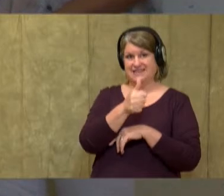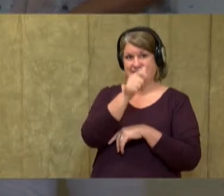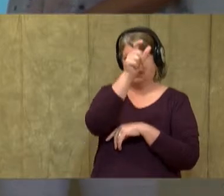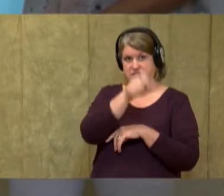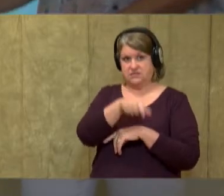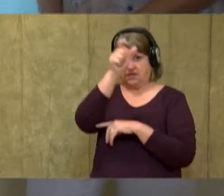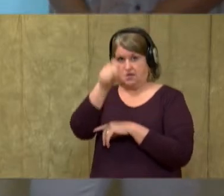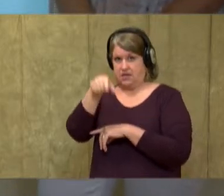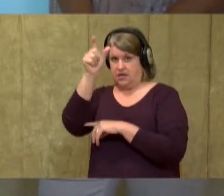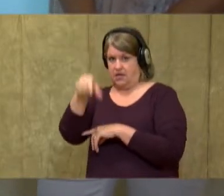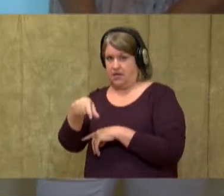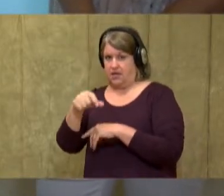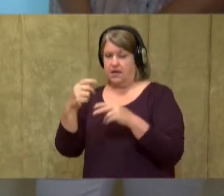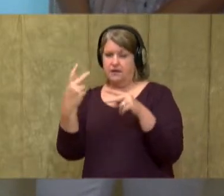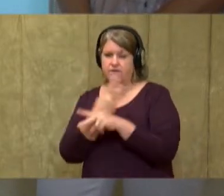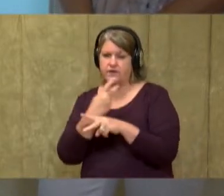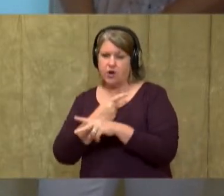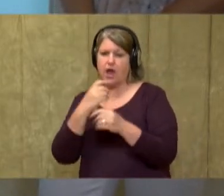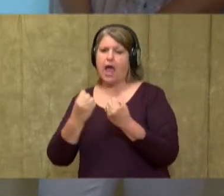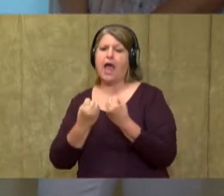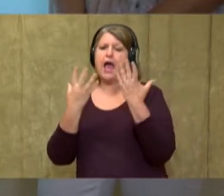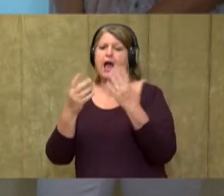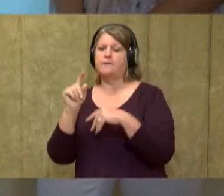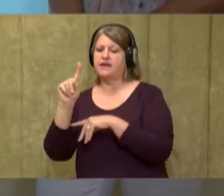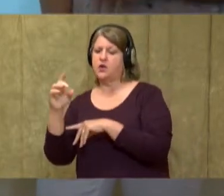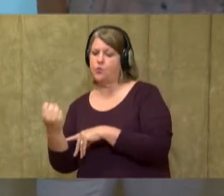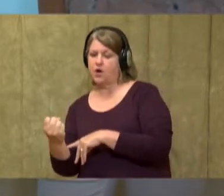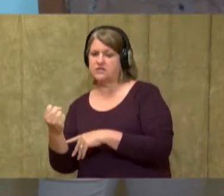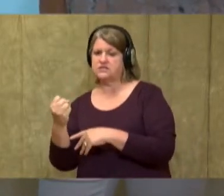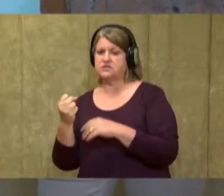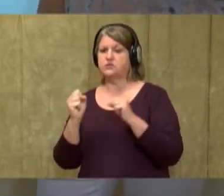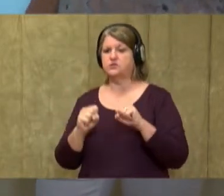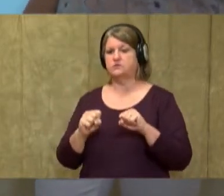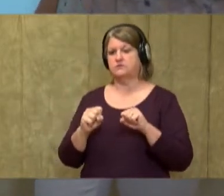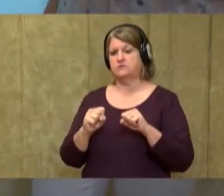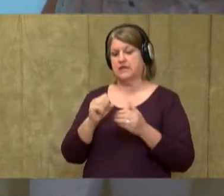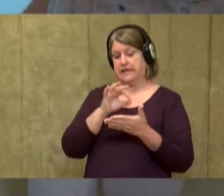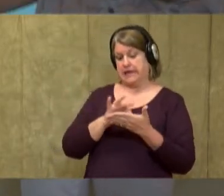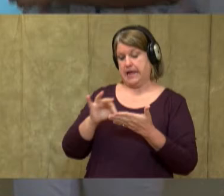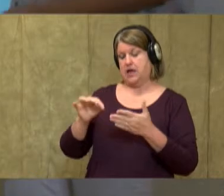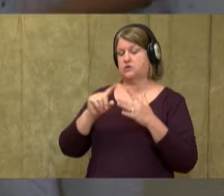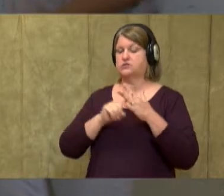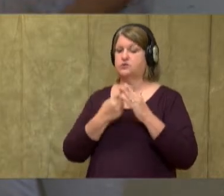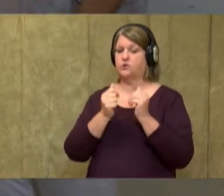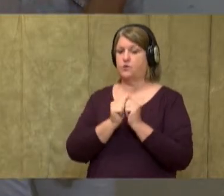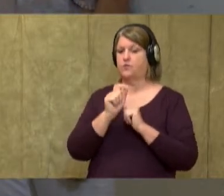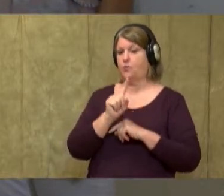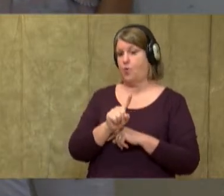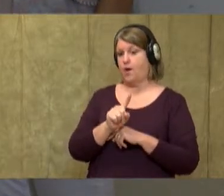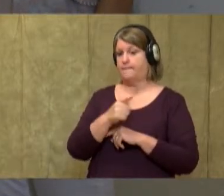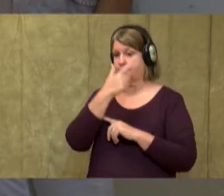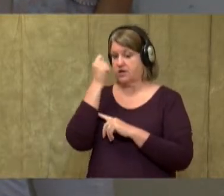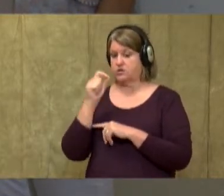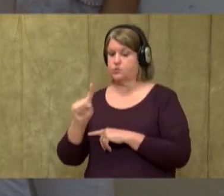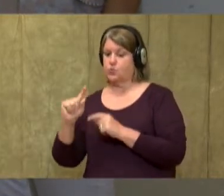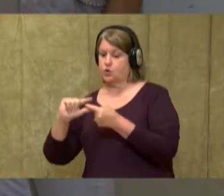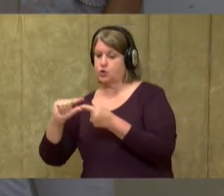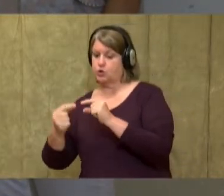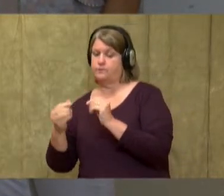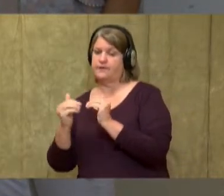And we need to figure out how many ones we have. You can count starting with 1 because a cube equals 1.